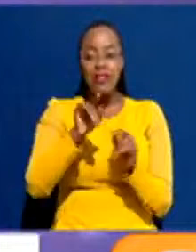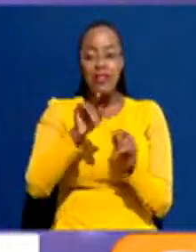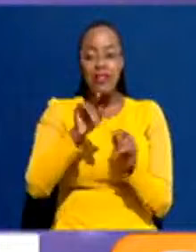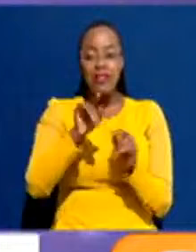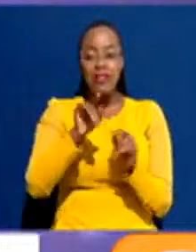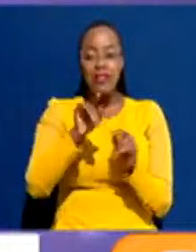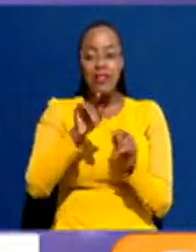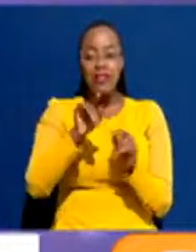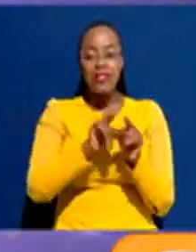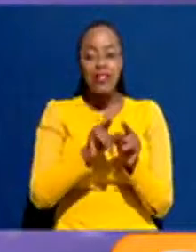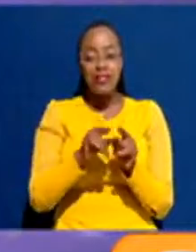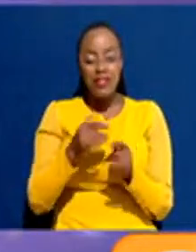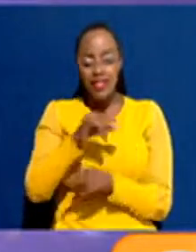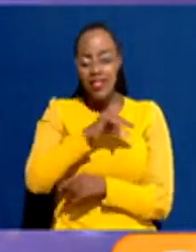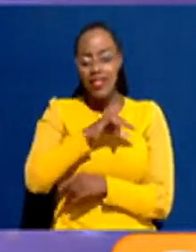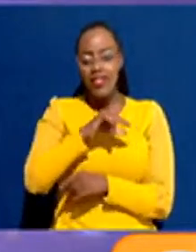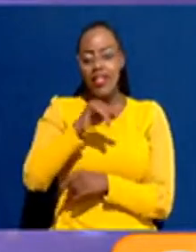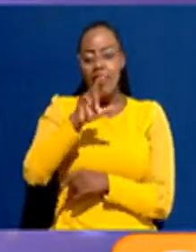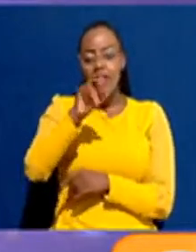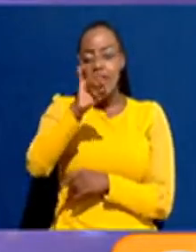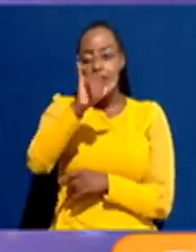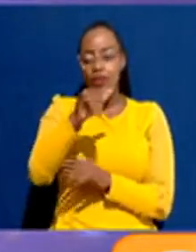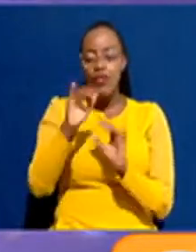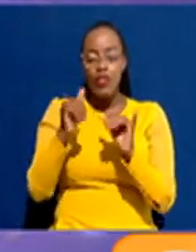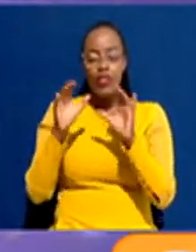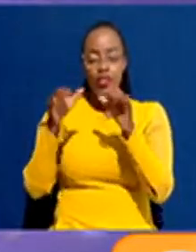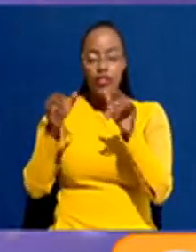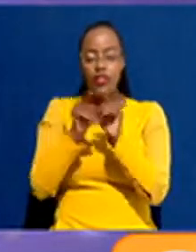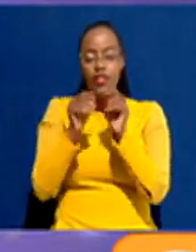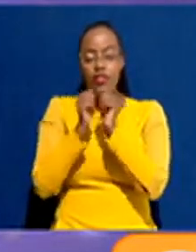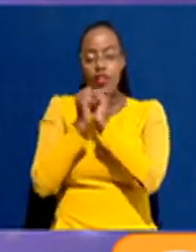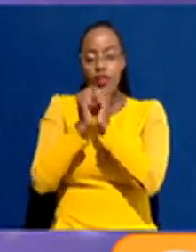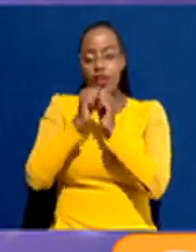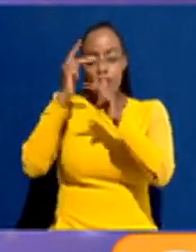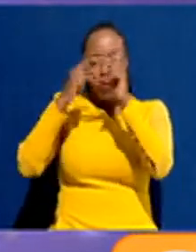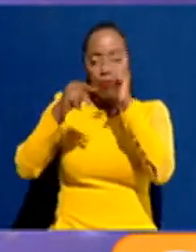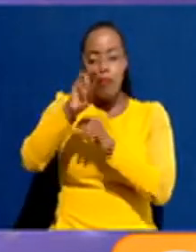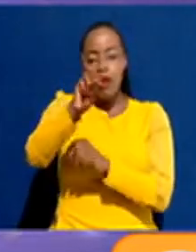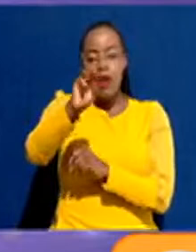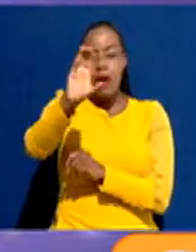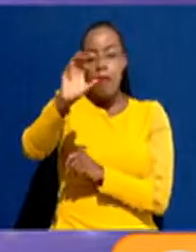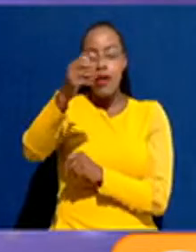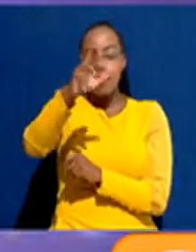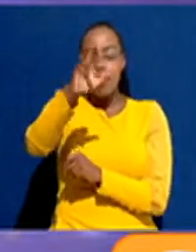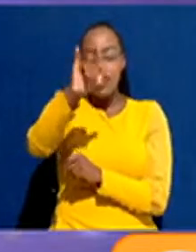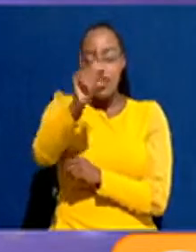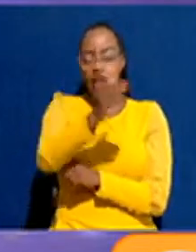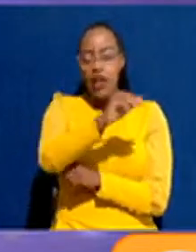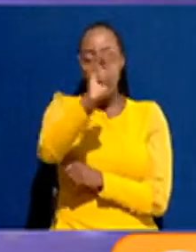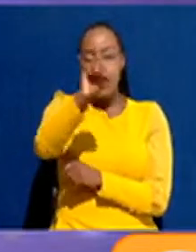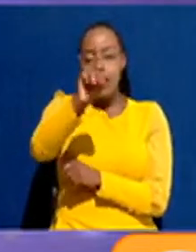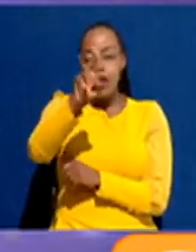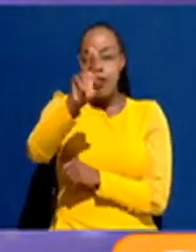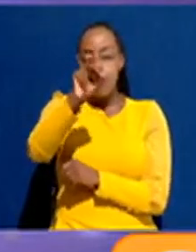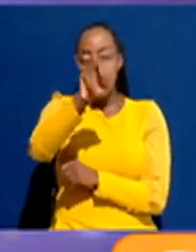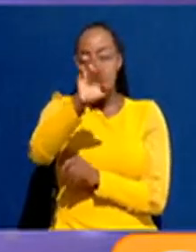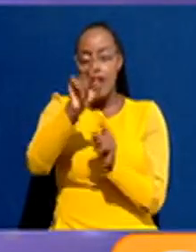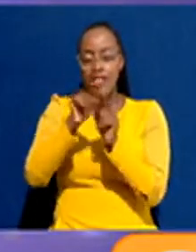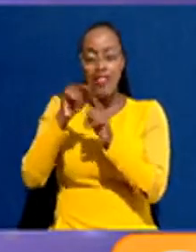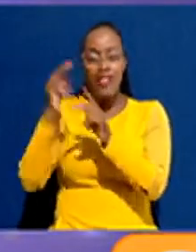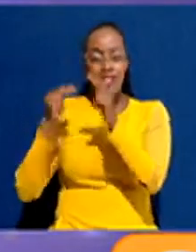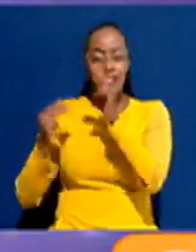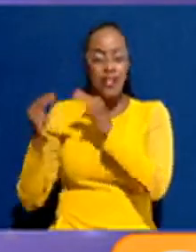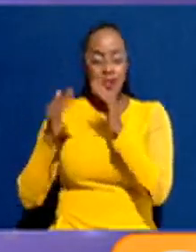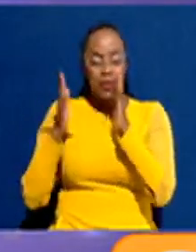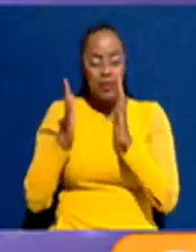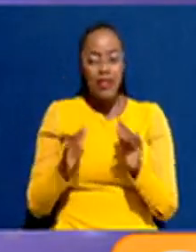Welcome back. This is the Royal Edition of the News Gang, and we're still here with Professor Macharia Munene, who's a historian. Prof, while we